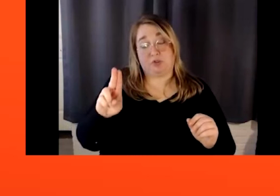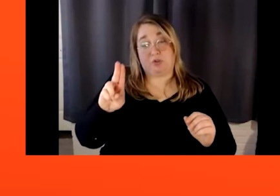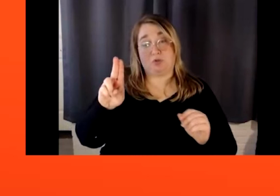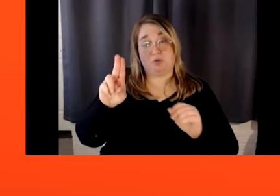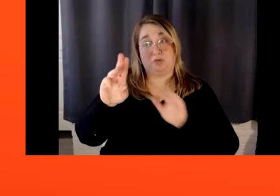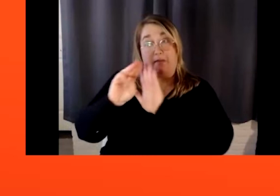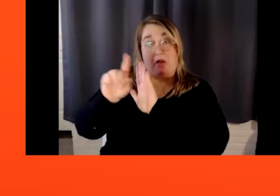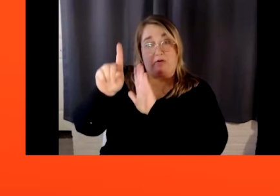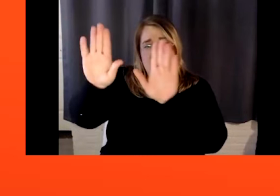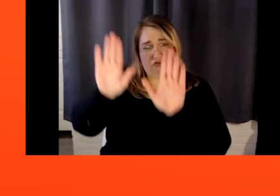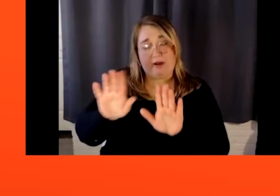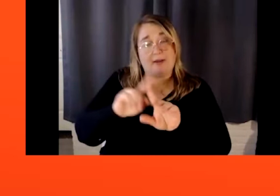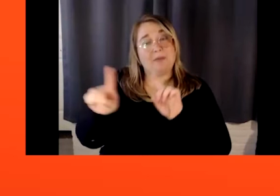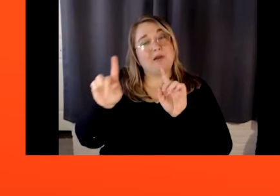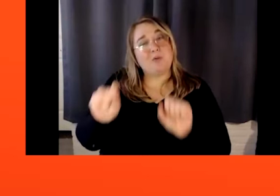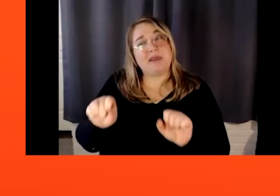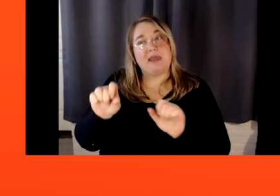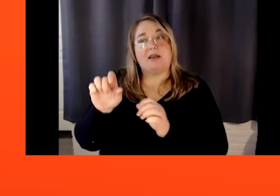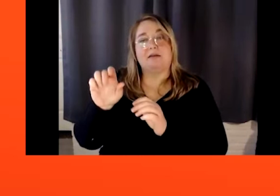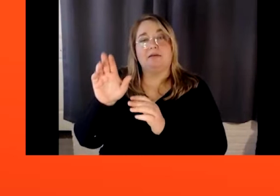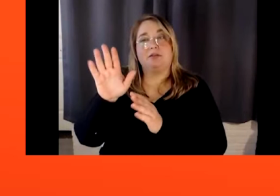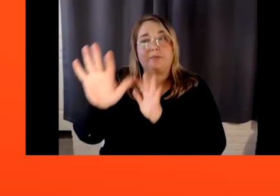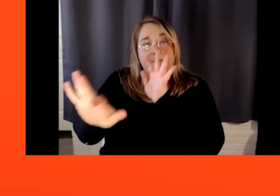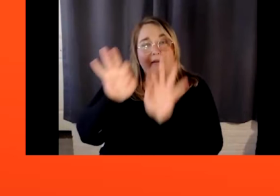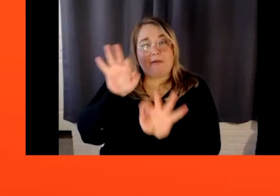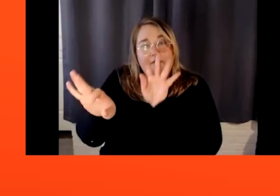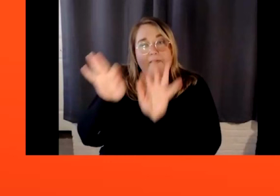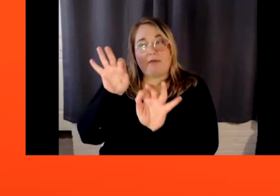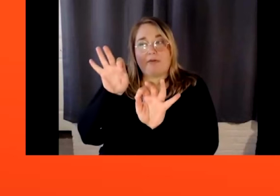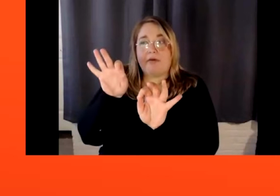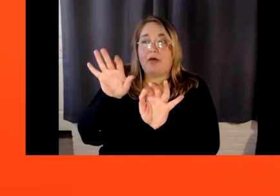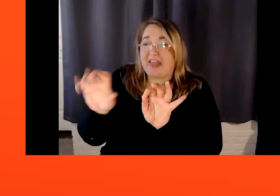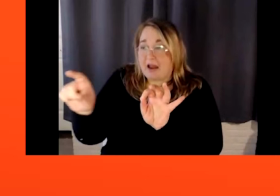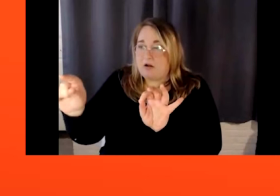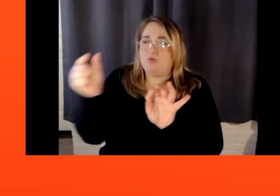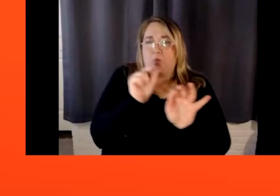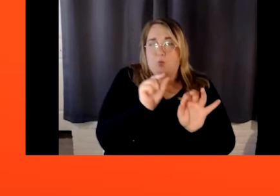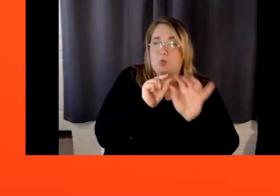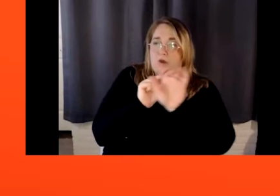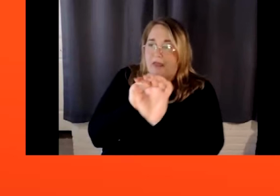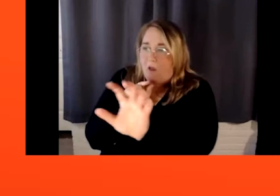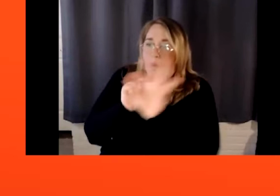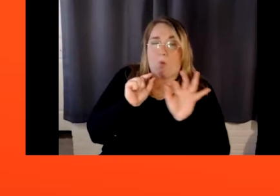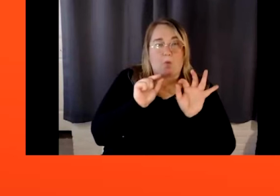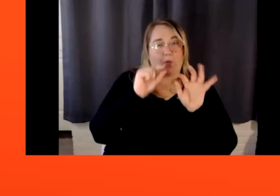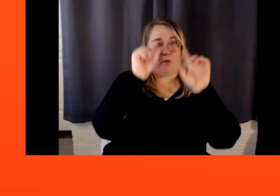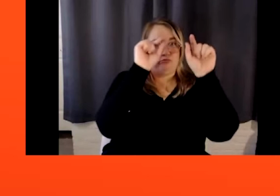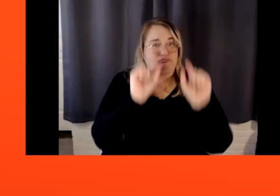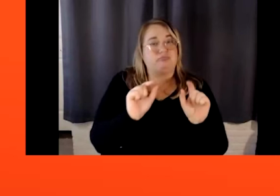of it. We can take pieces of it, right? Because it's the right thing to do. And so hopefully that answered your question for now.